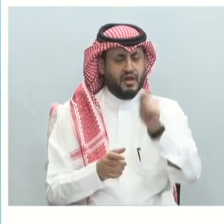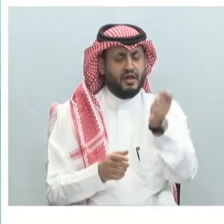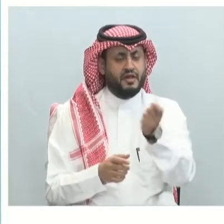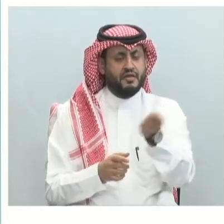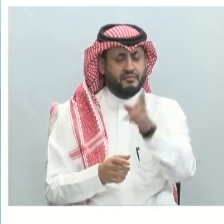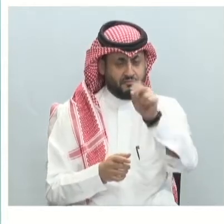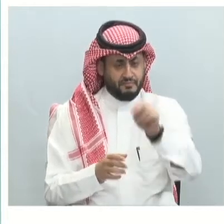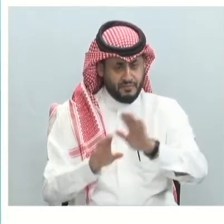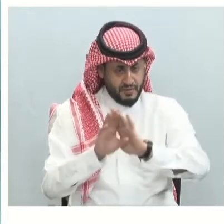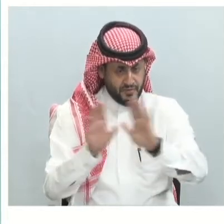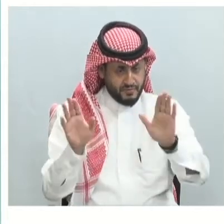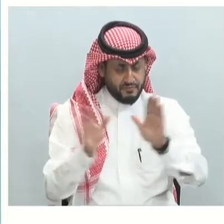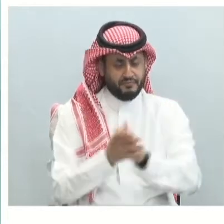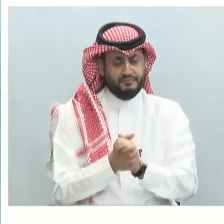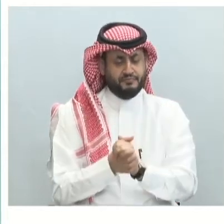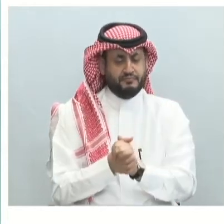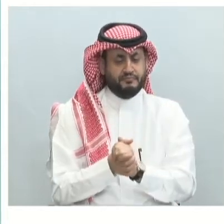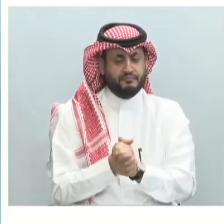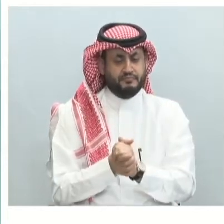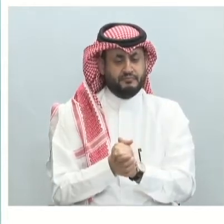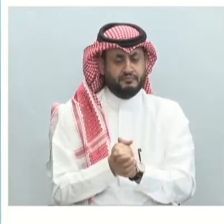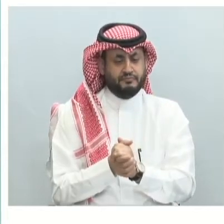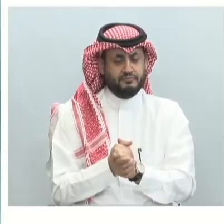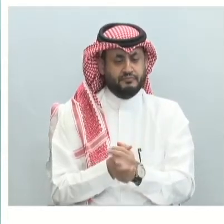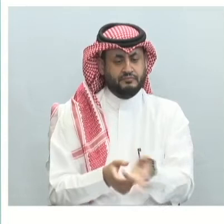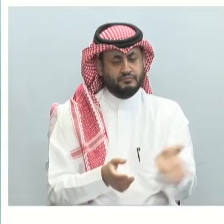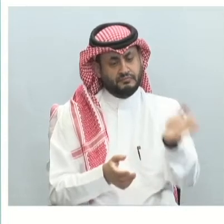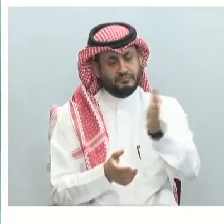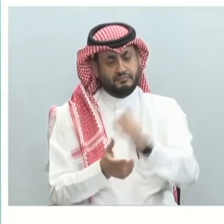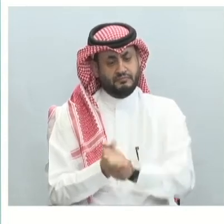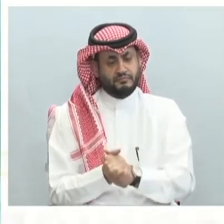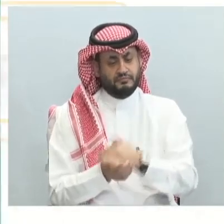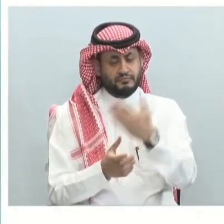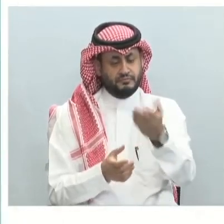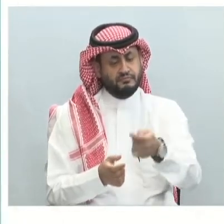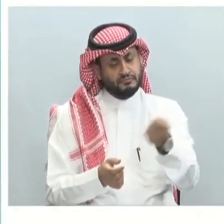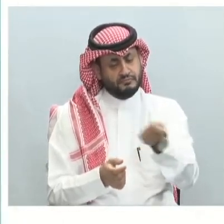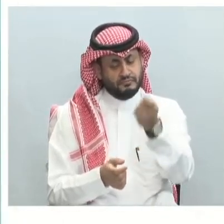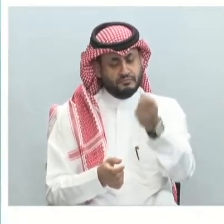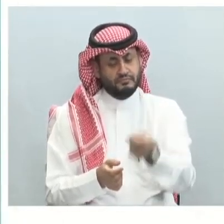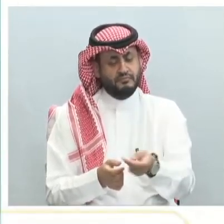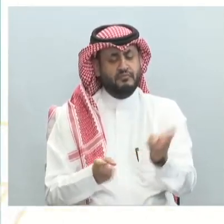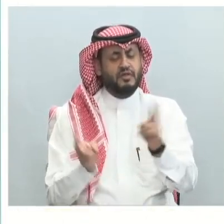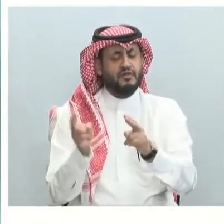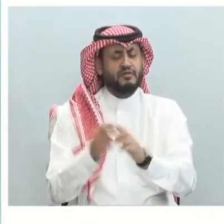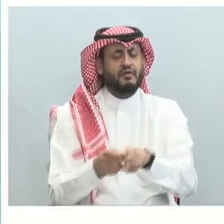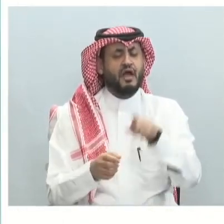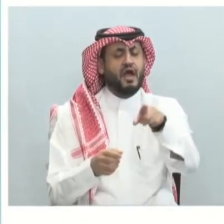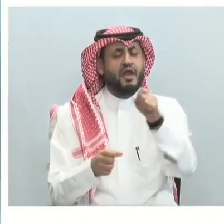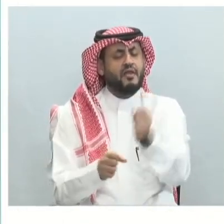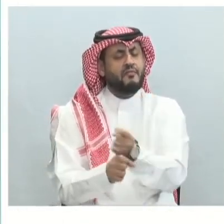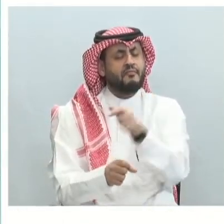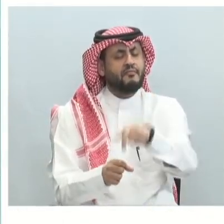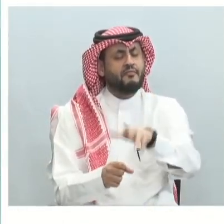Joe? Speaking, speaking. Excellent. After that, the man says again, what are you